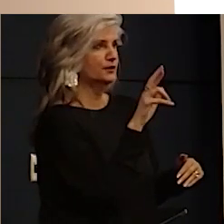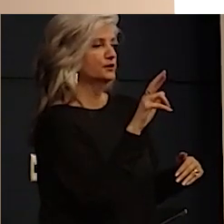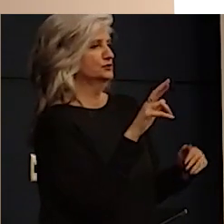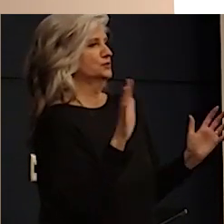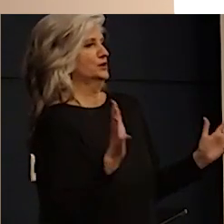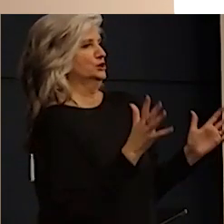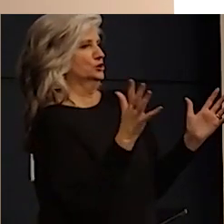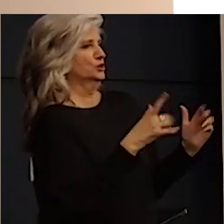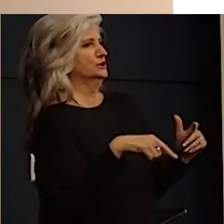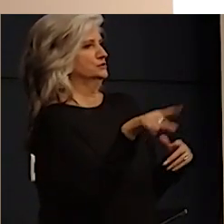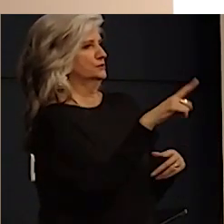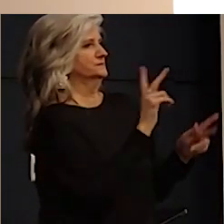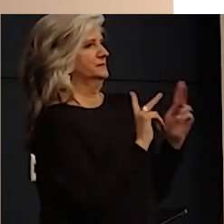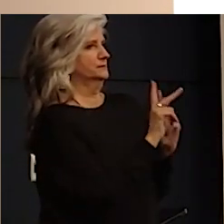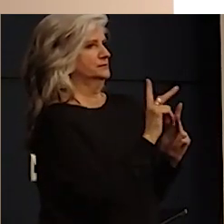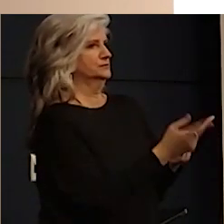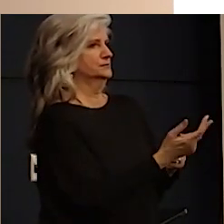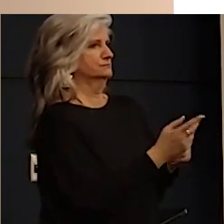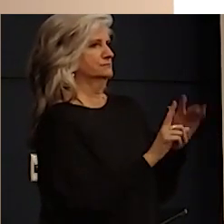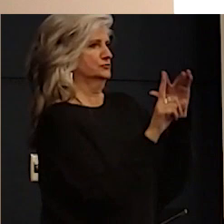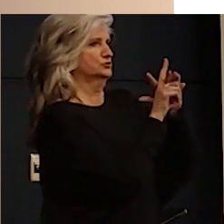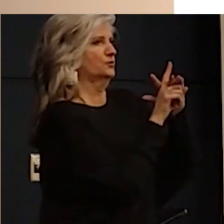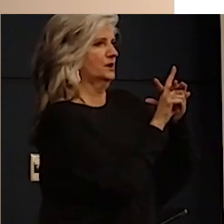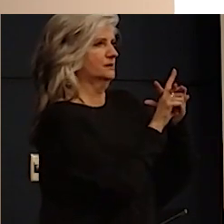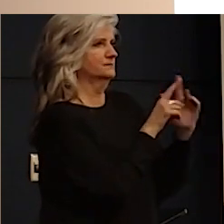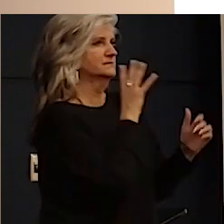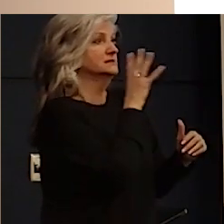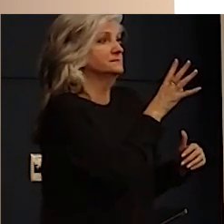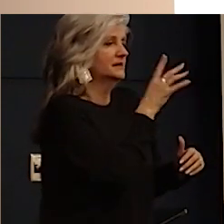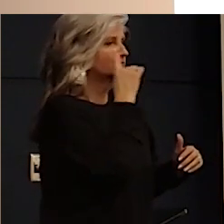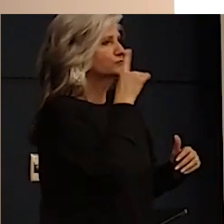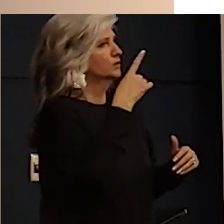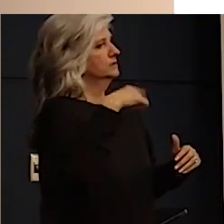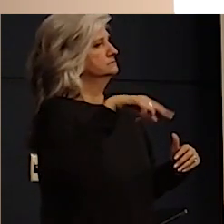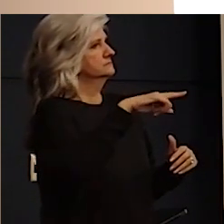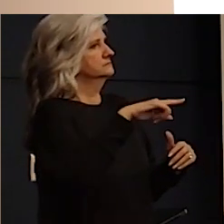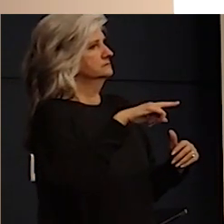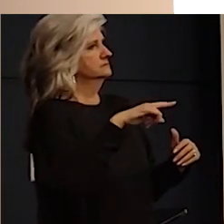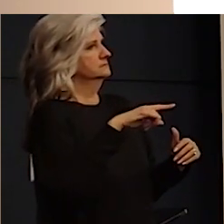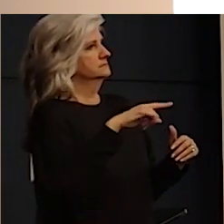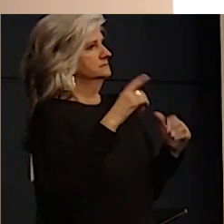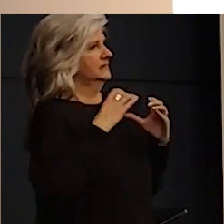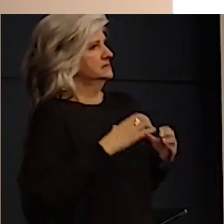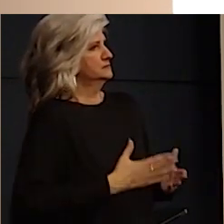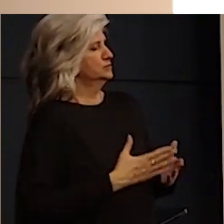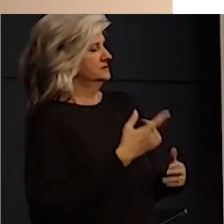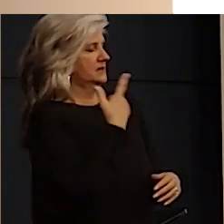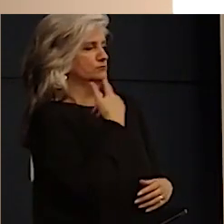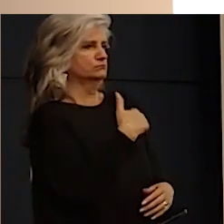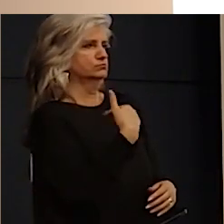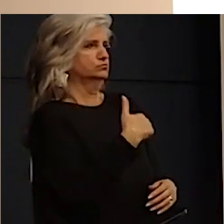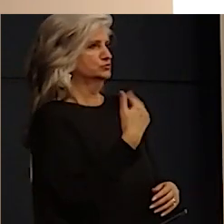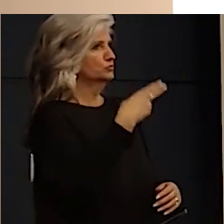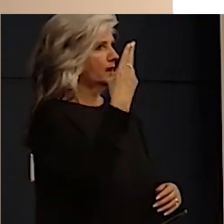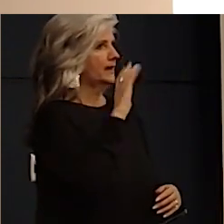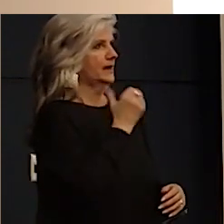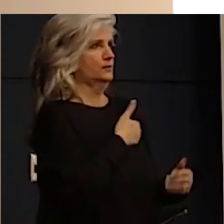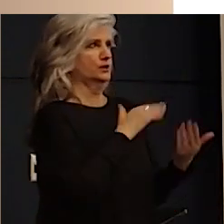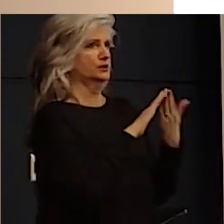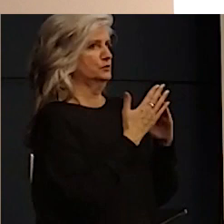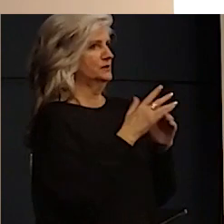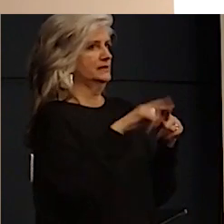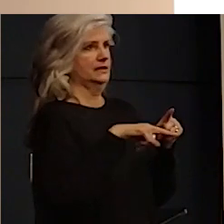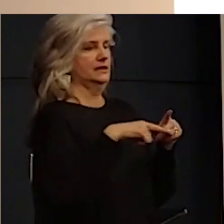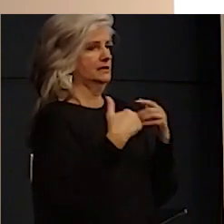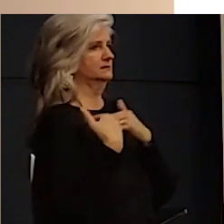encourage those folks to also attend and speak out on behalf of their constituents. Tell CenterPoint, this is way too high. Our community cannot